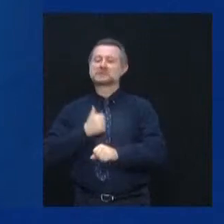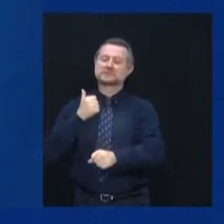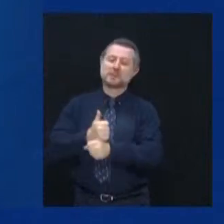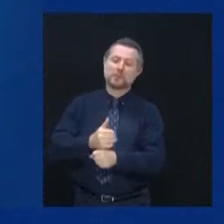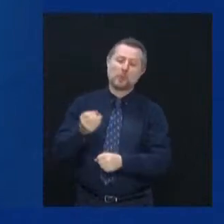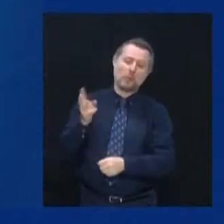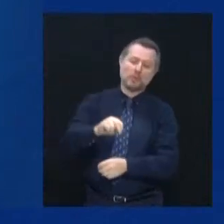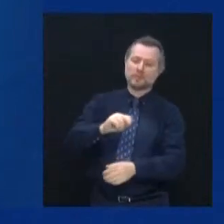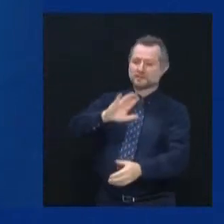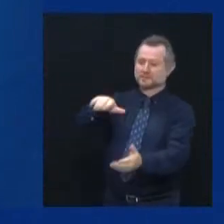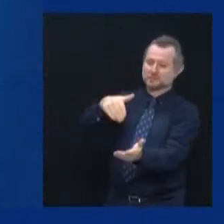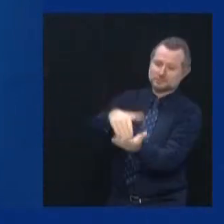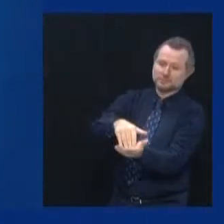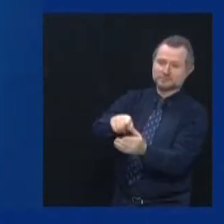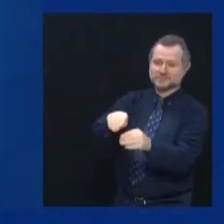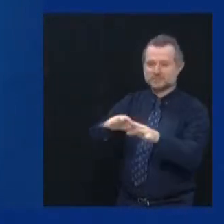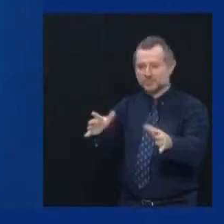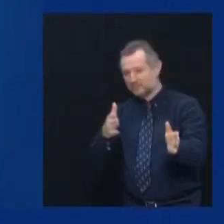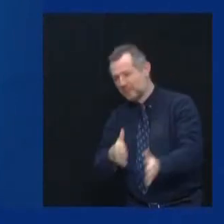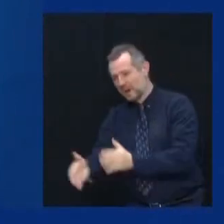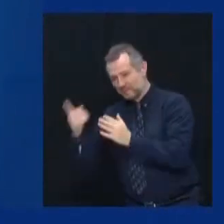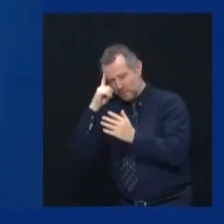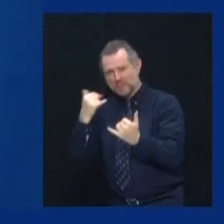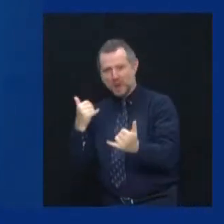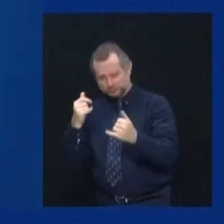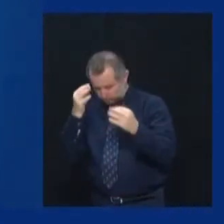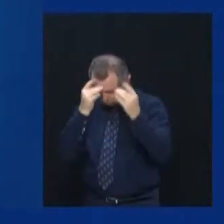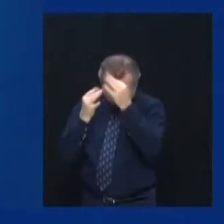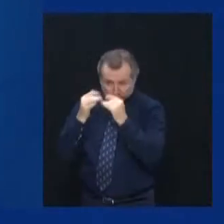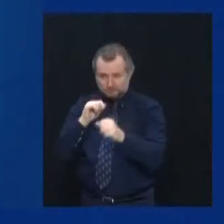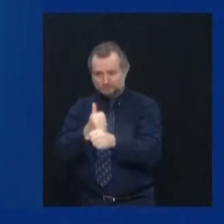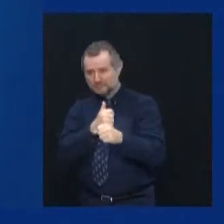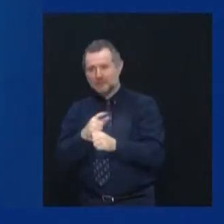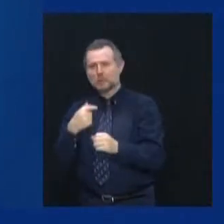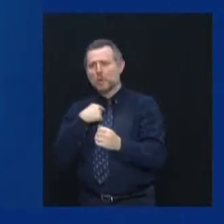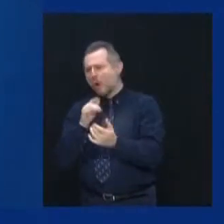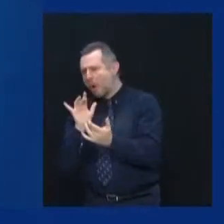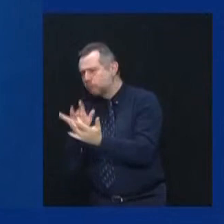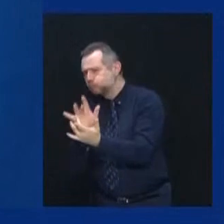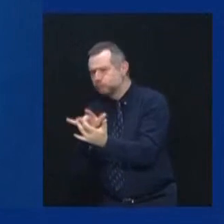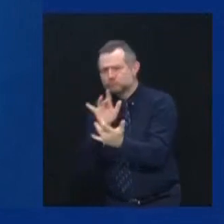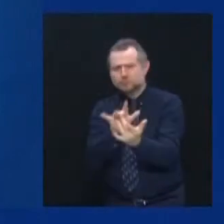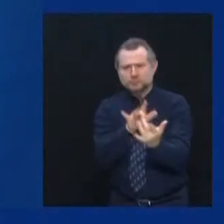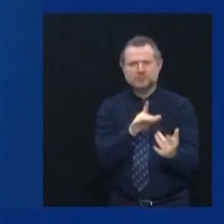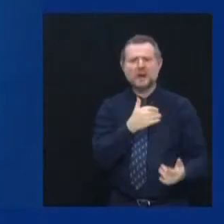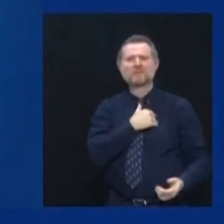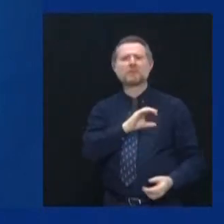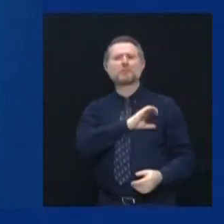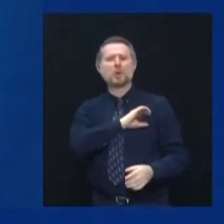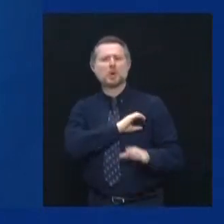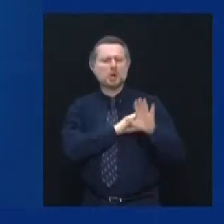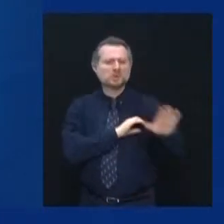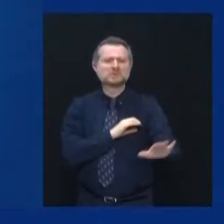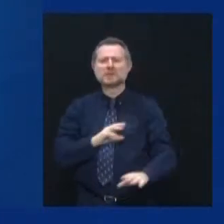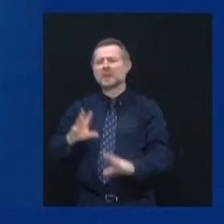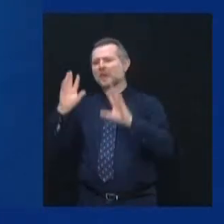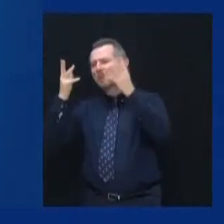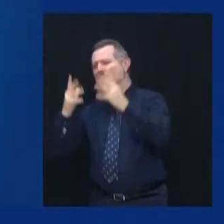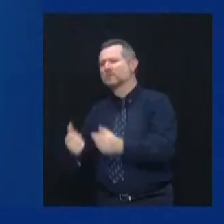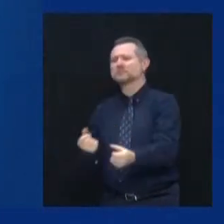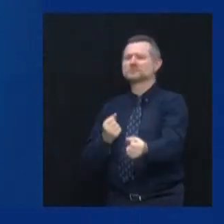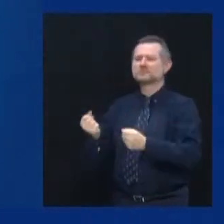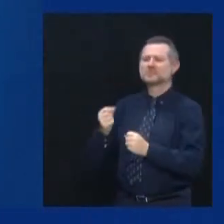vaccine. Many of the police departments I've spoken with, they have EMS, they have EMT, they have medical